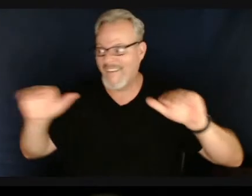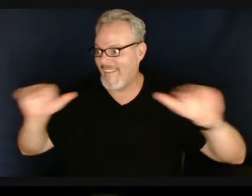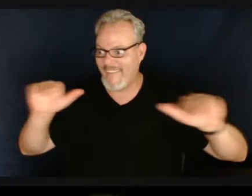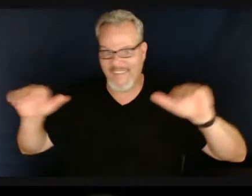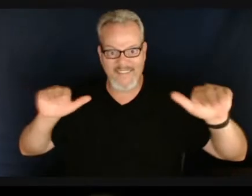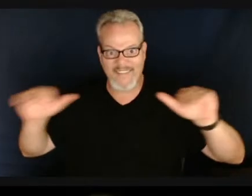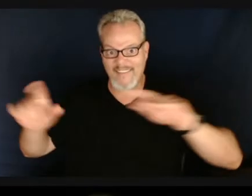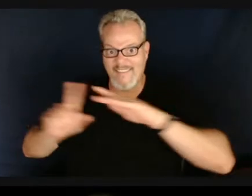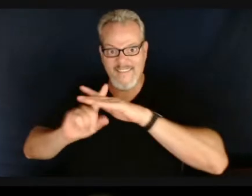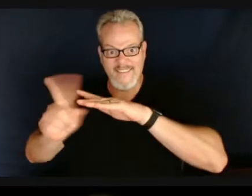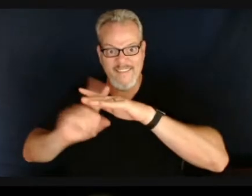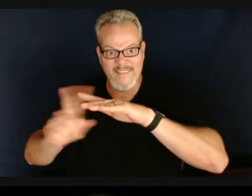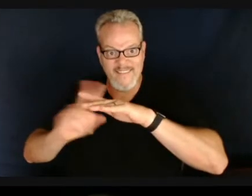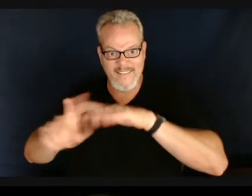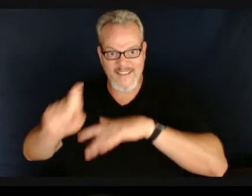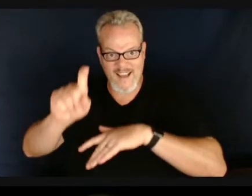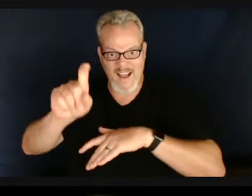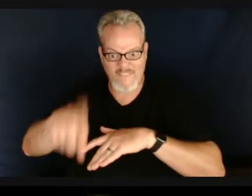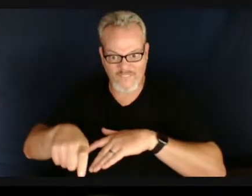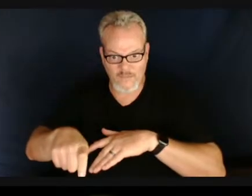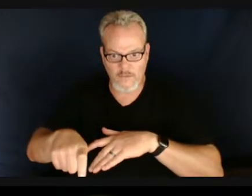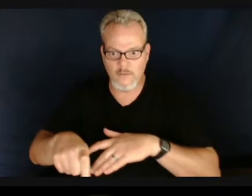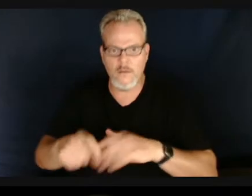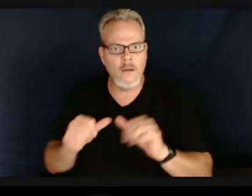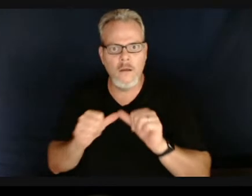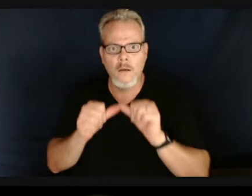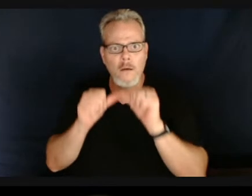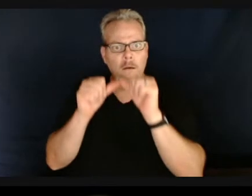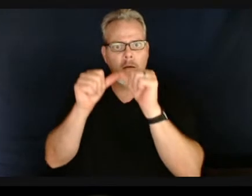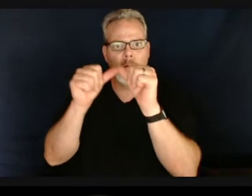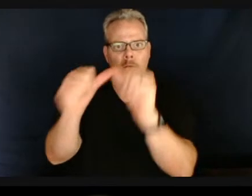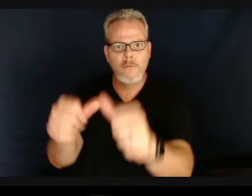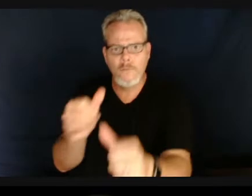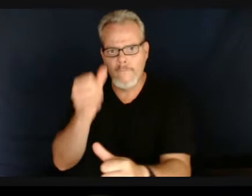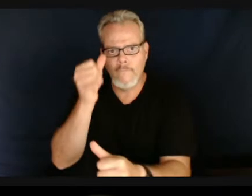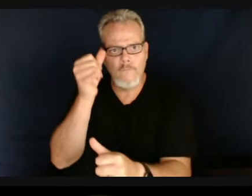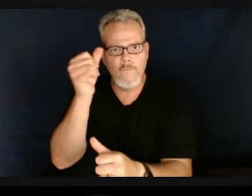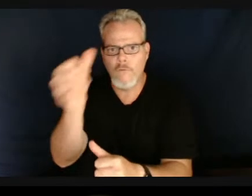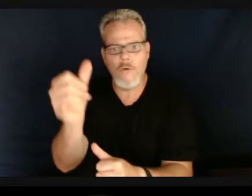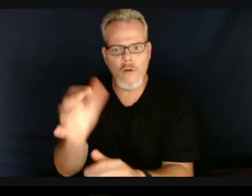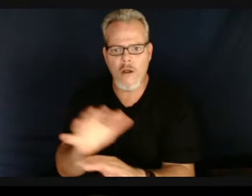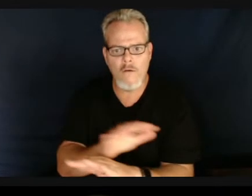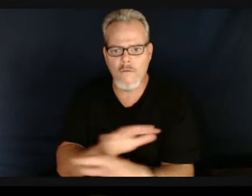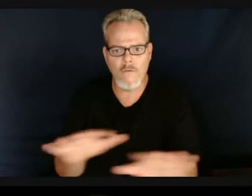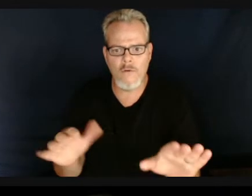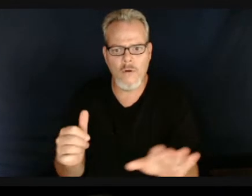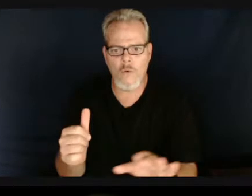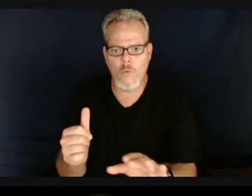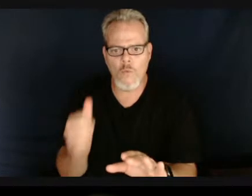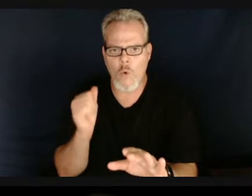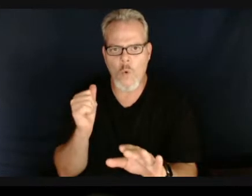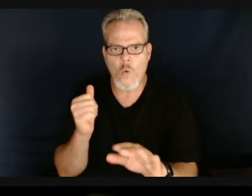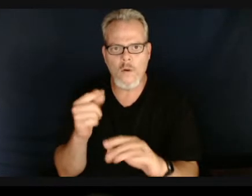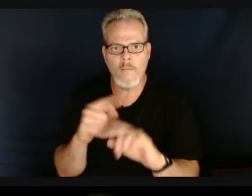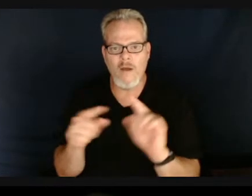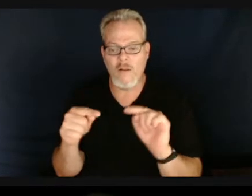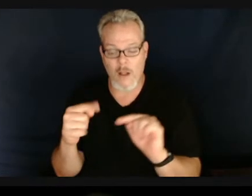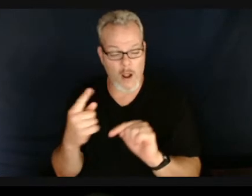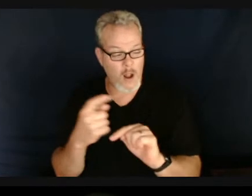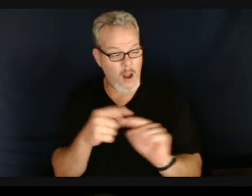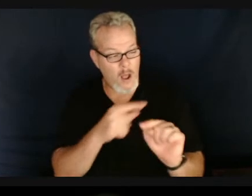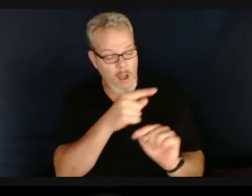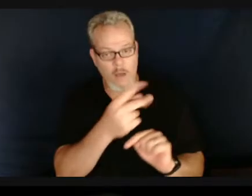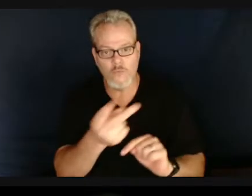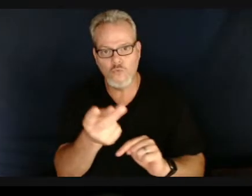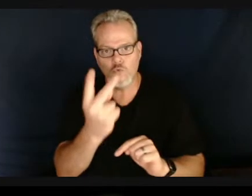as well. And you don't need to go forever, right? You just need to get those about 2 blocks inland is what I